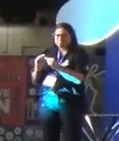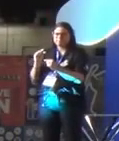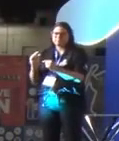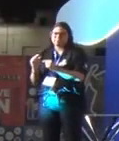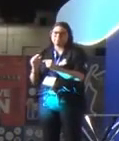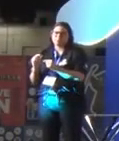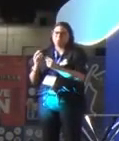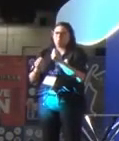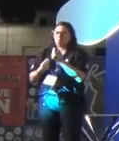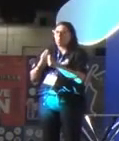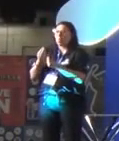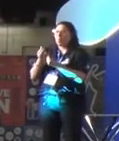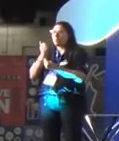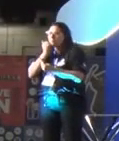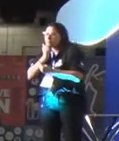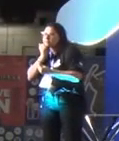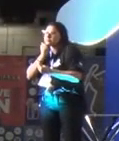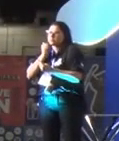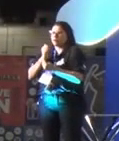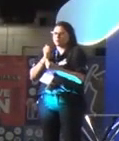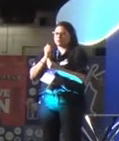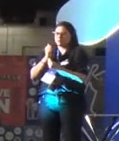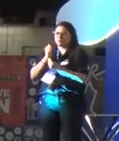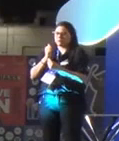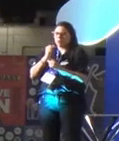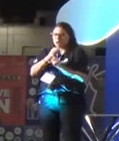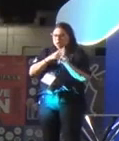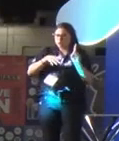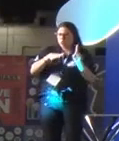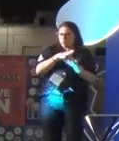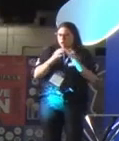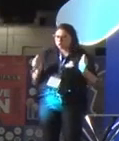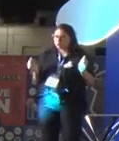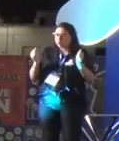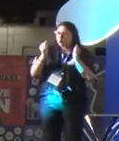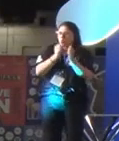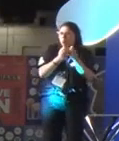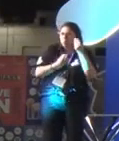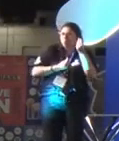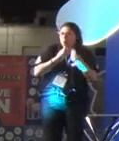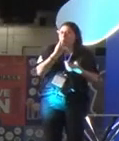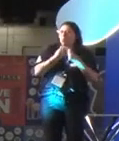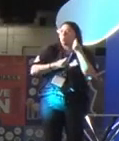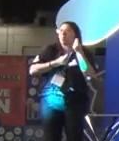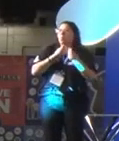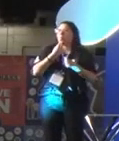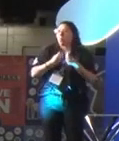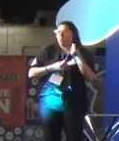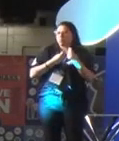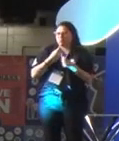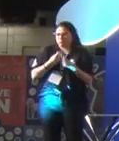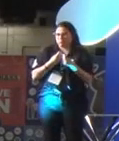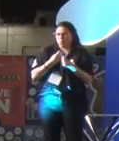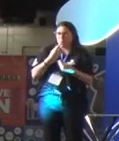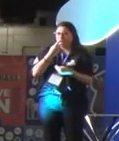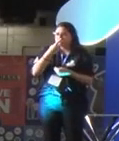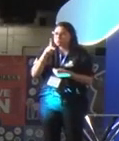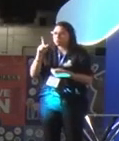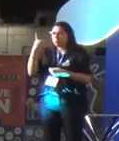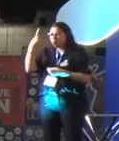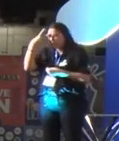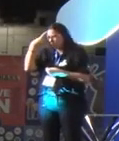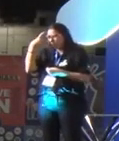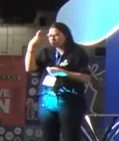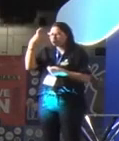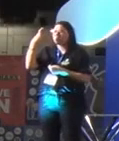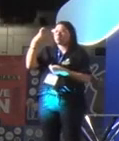is the relevance? What is the context? How does your idea speak to current concerns? How does it